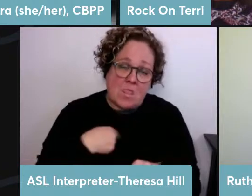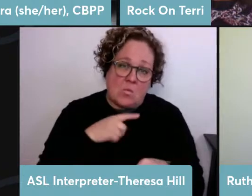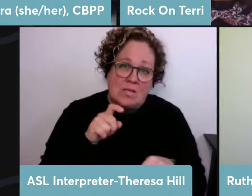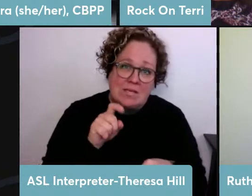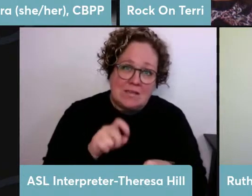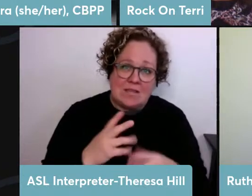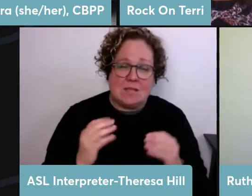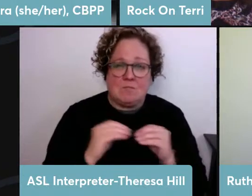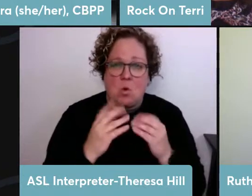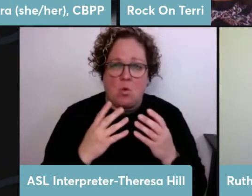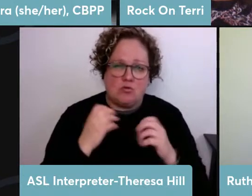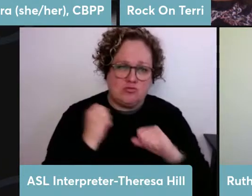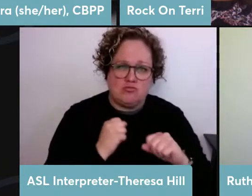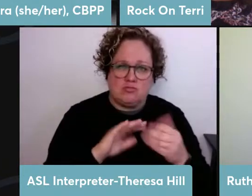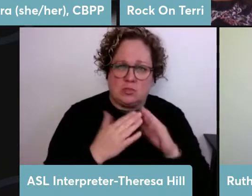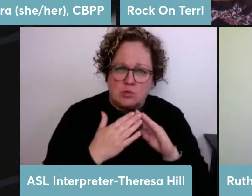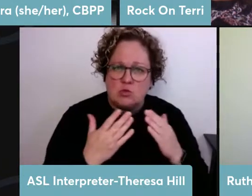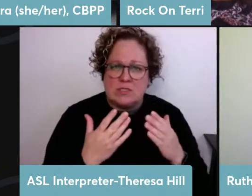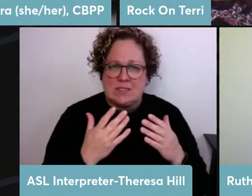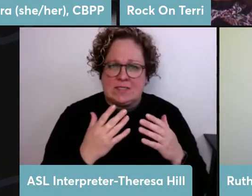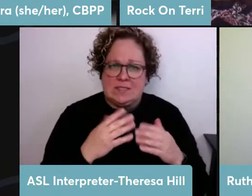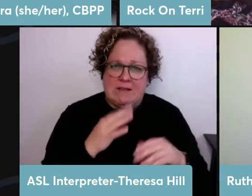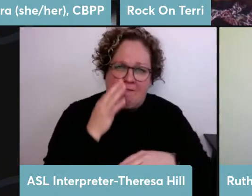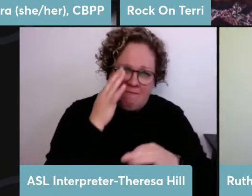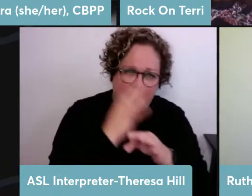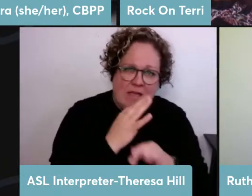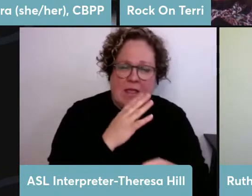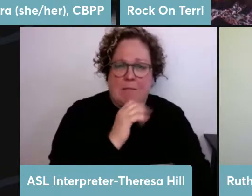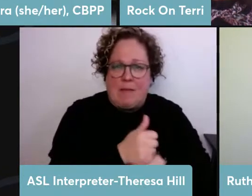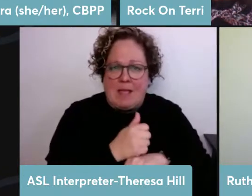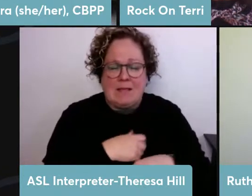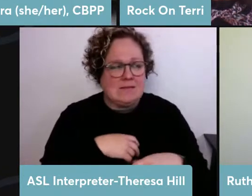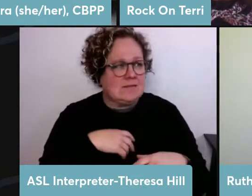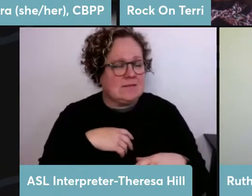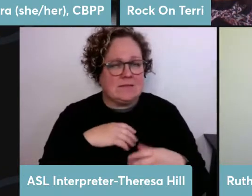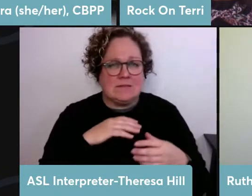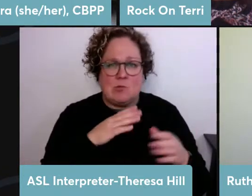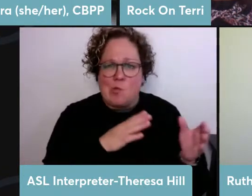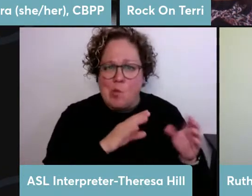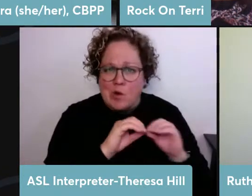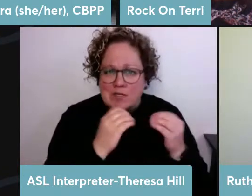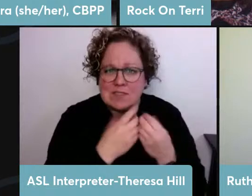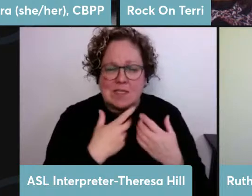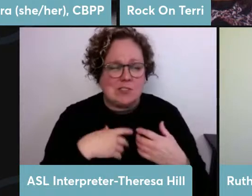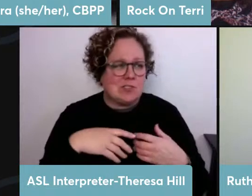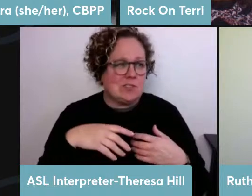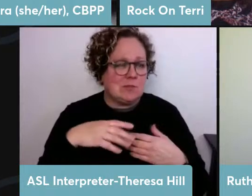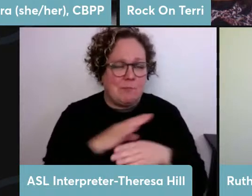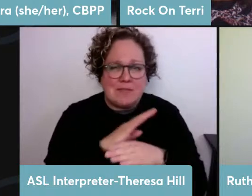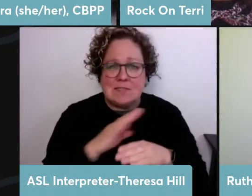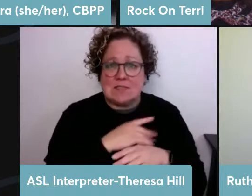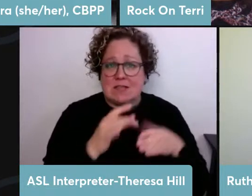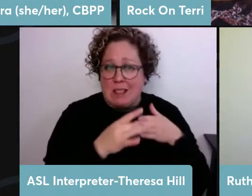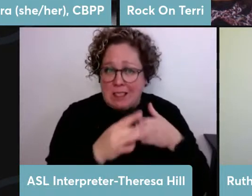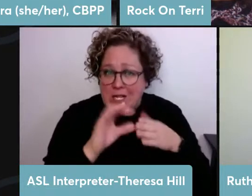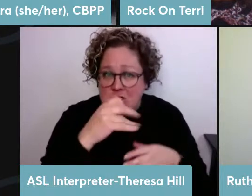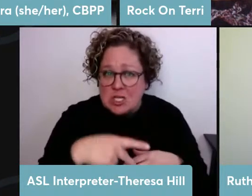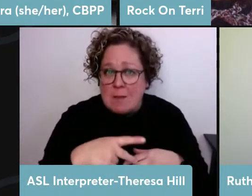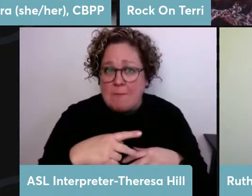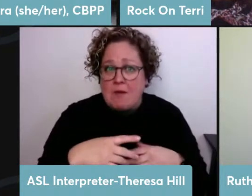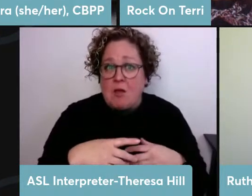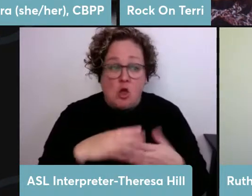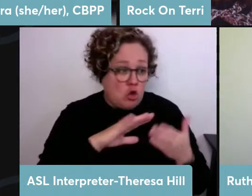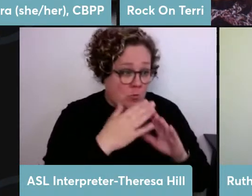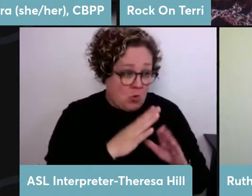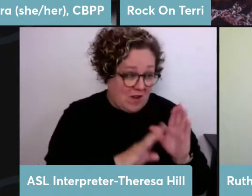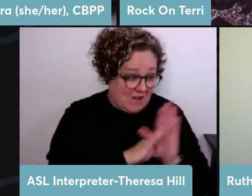faith-based organizations, strong businesses, strong leadership. And when I think about community development, I'm not just talking about